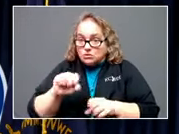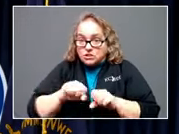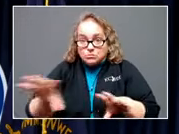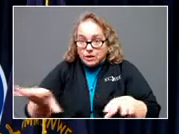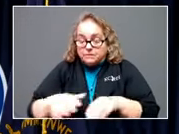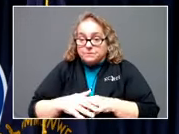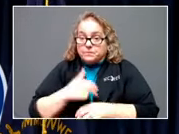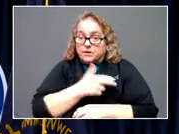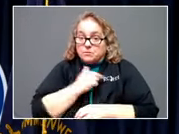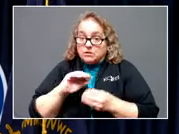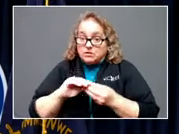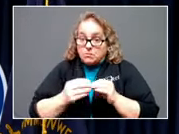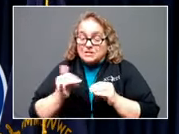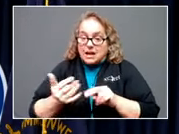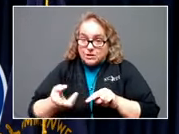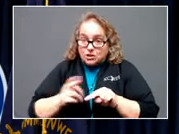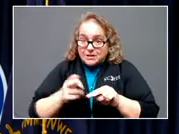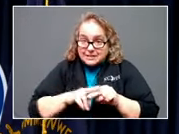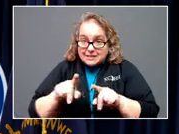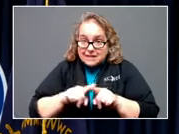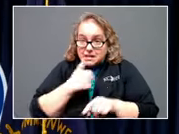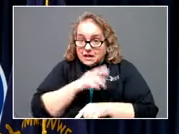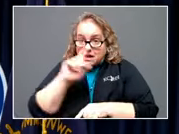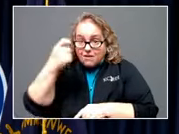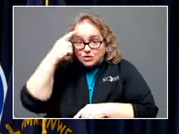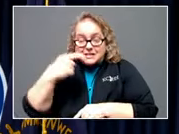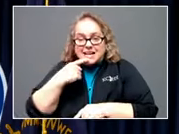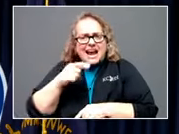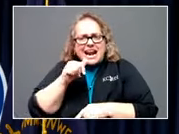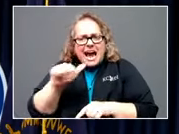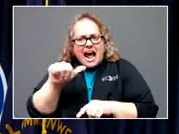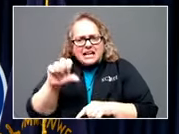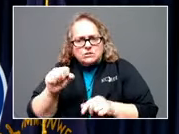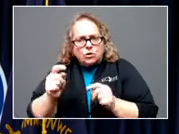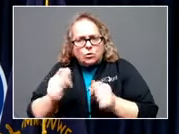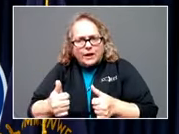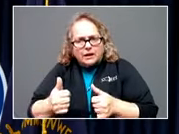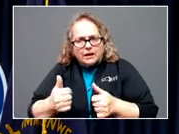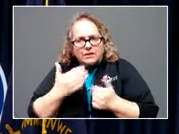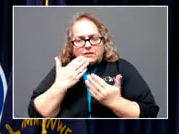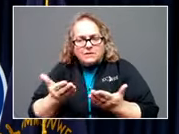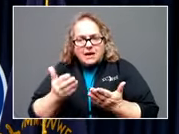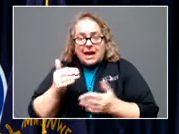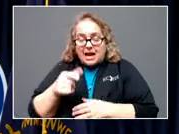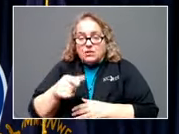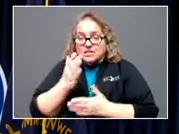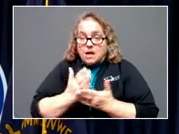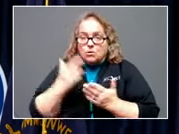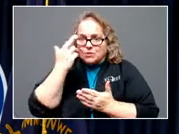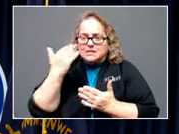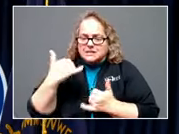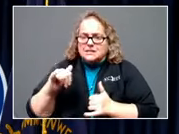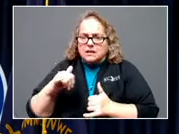also increasing, as the governor said, thankfully not quite as quickly. And there is some reason, it still seems, to be hopeful that Omicron may be a little